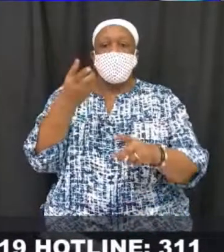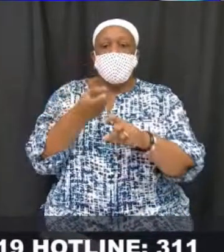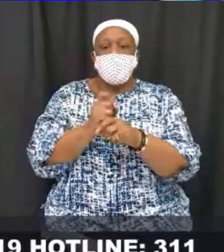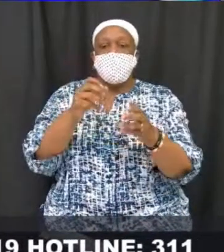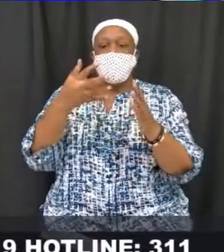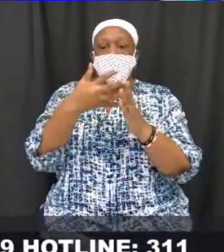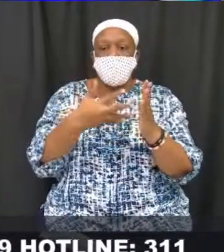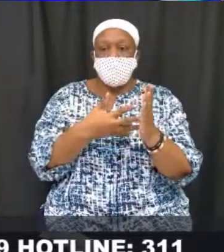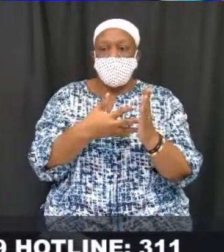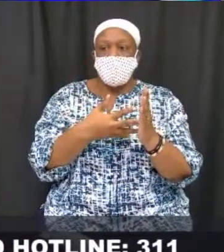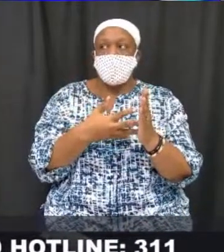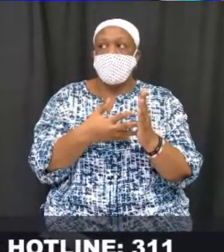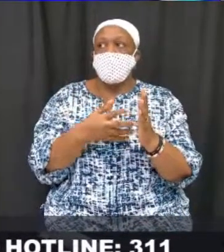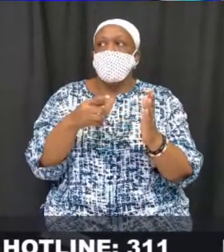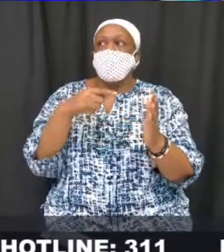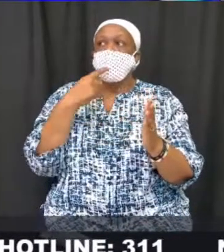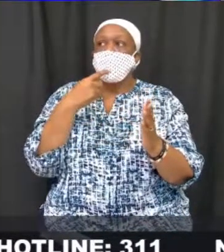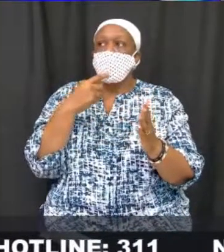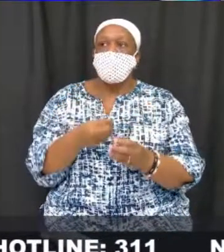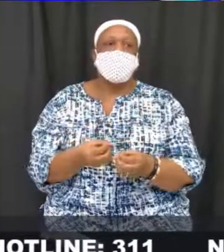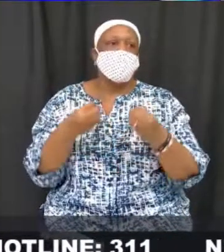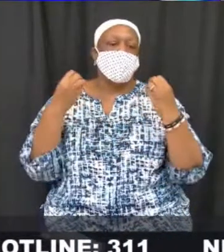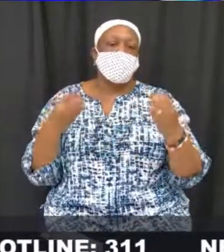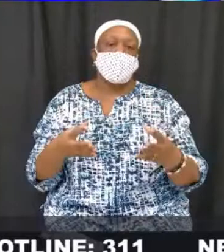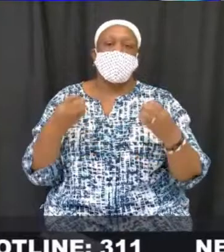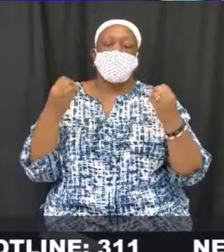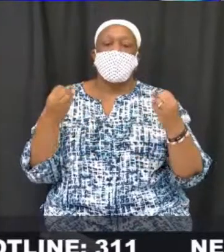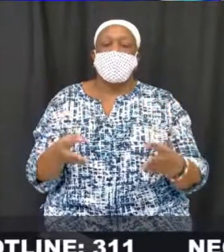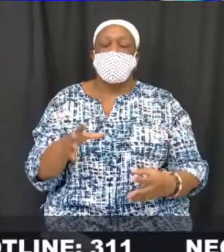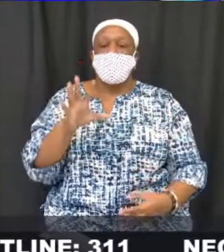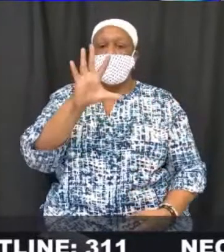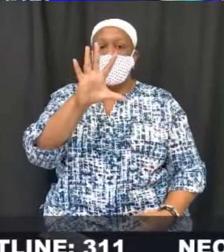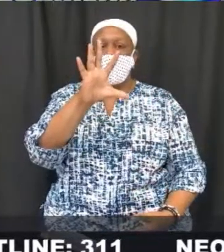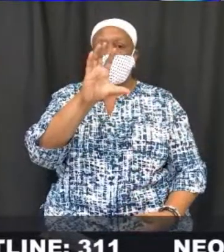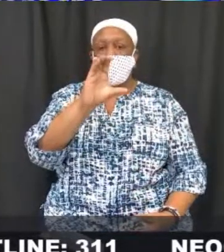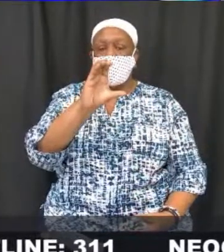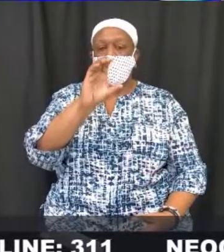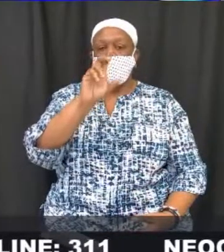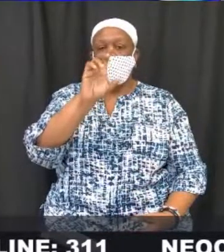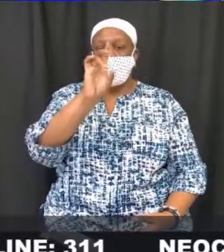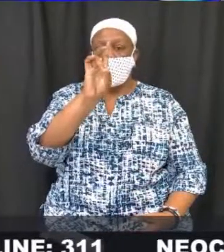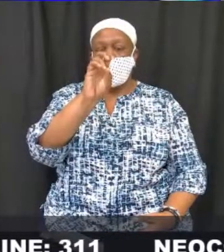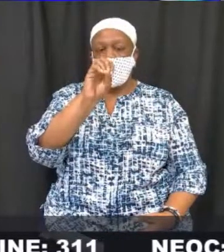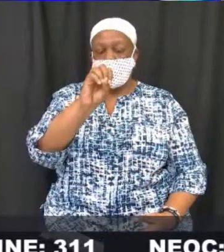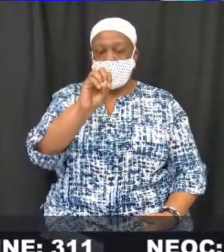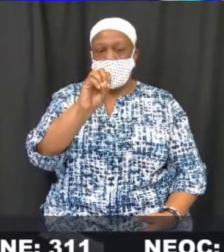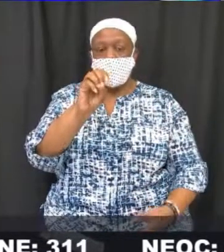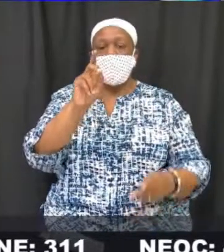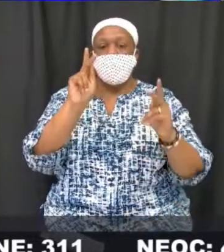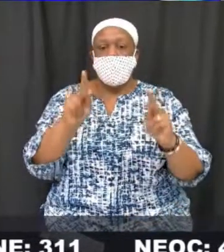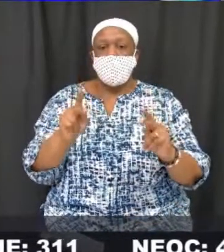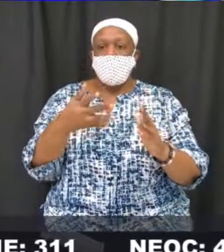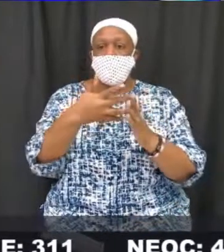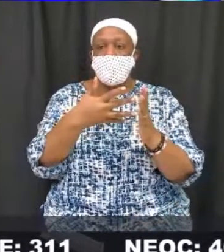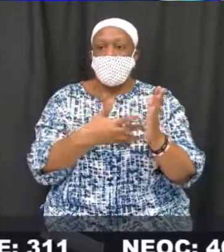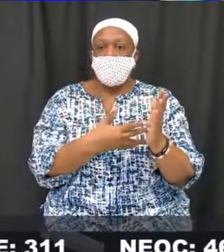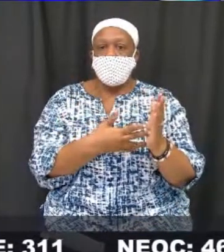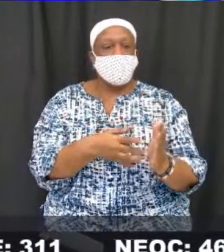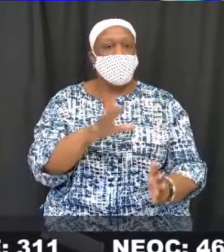was great news, as of the more than 570 persons with significant contacts tested,